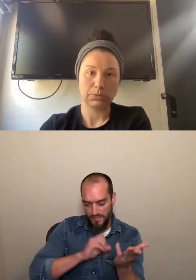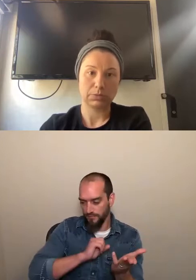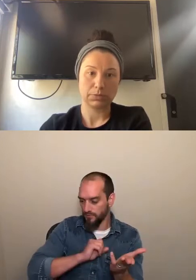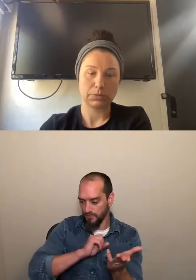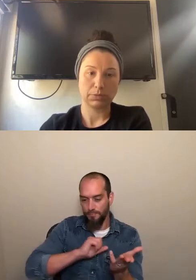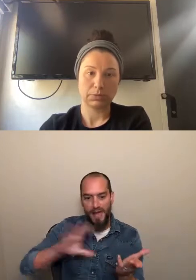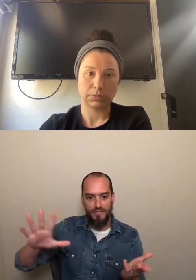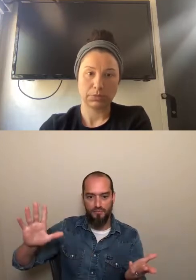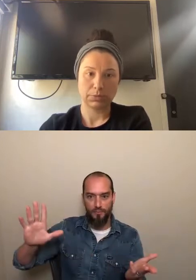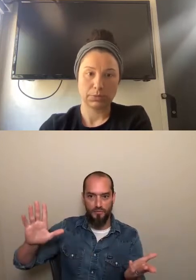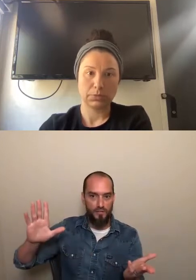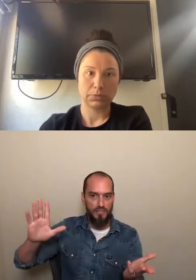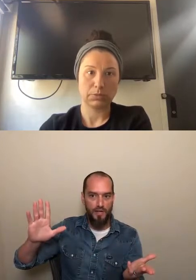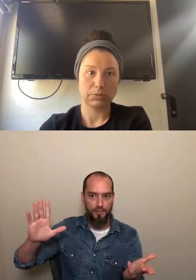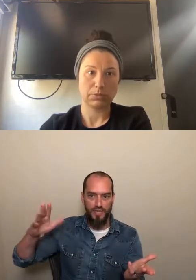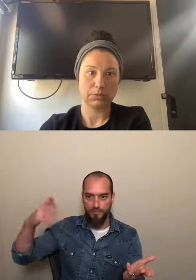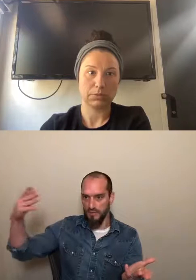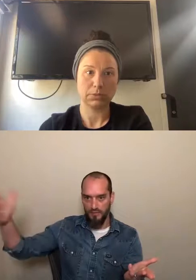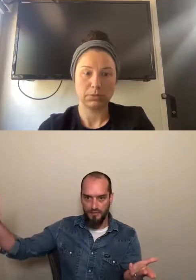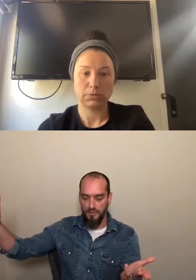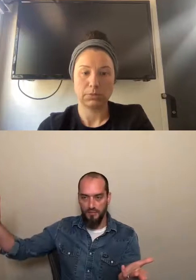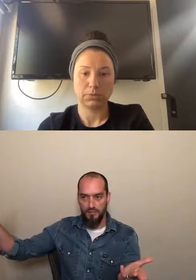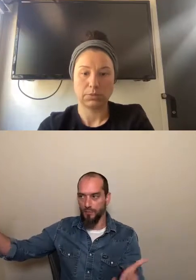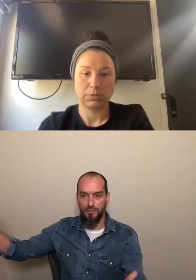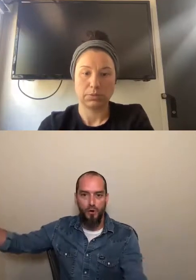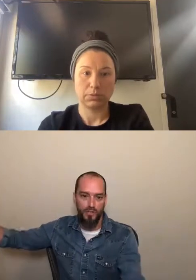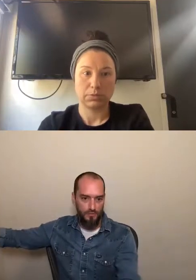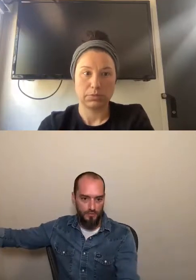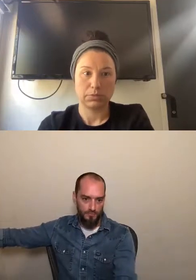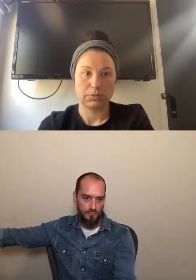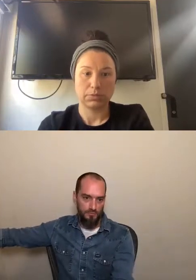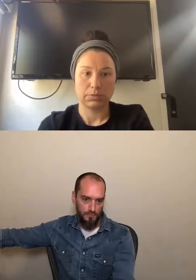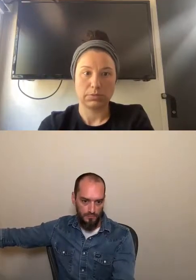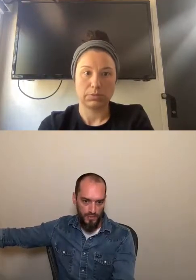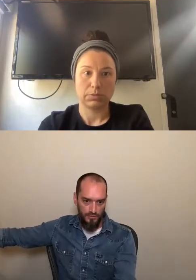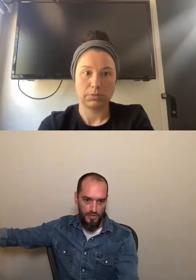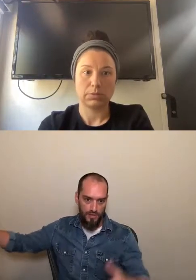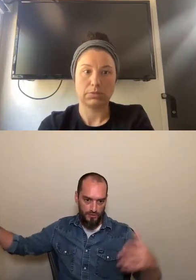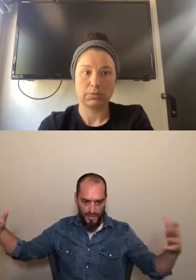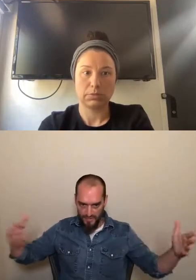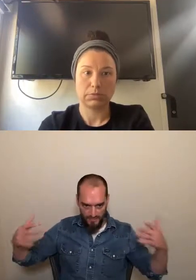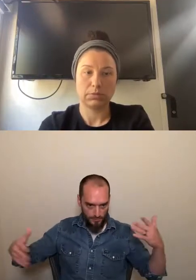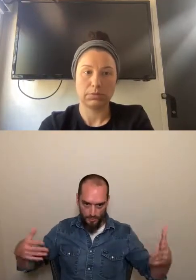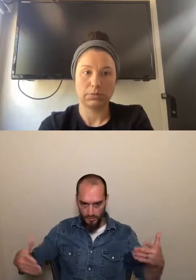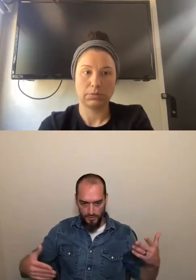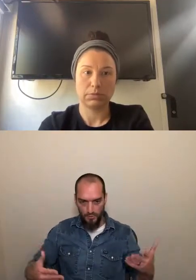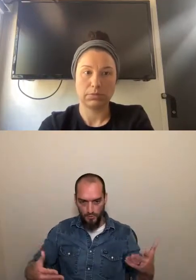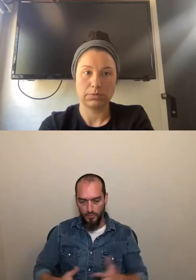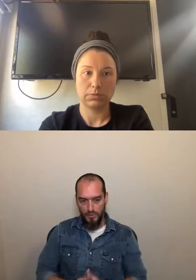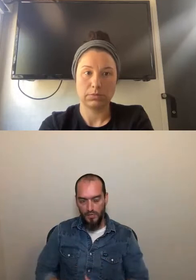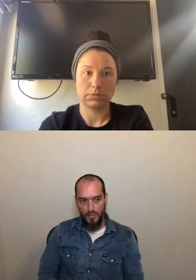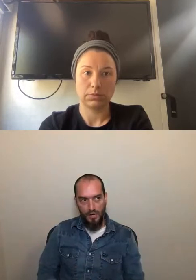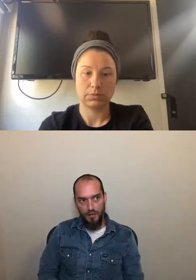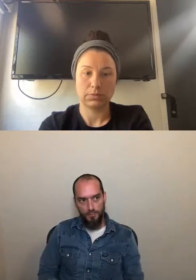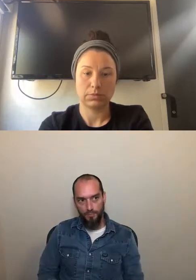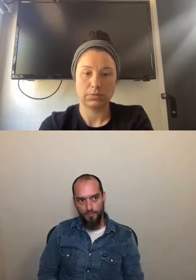Sometimes I'll see just massive numbers outside, but that's because someone's mowing outside, and so that kicks up all of these mold spores.